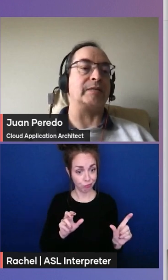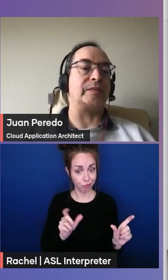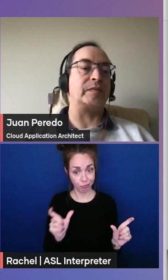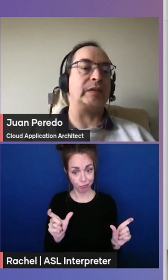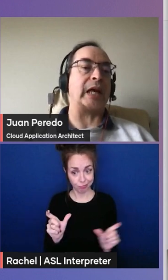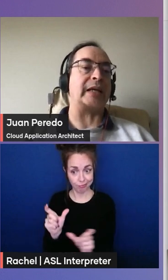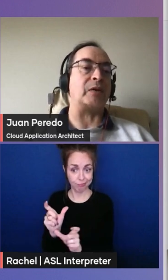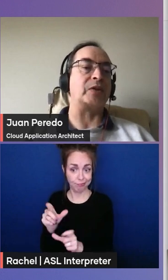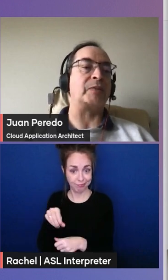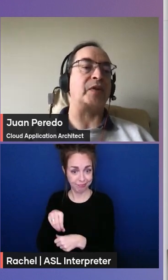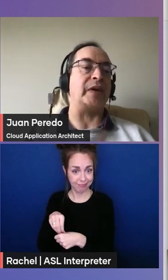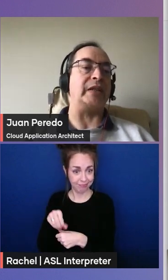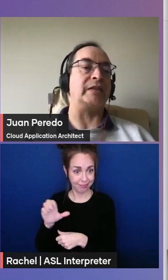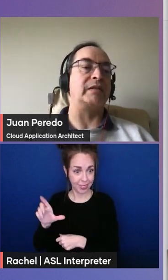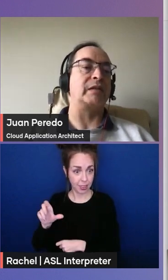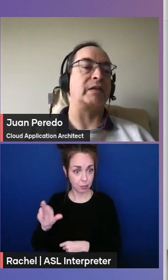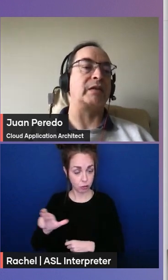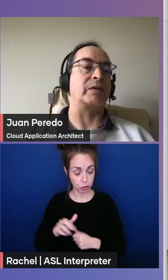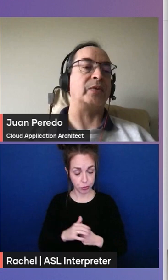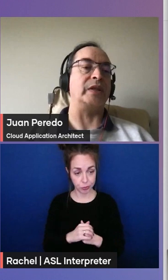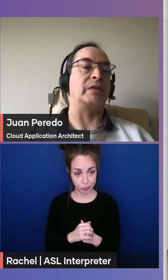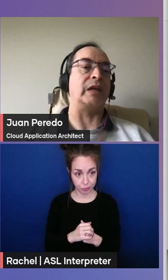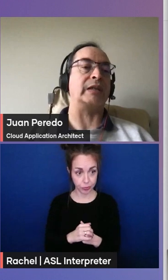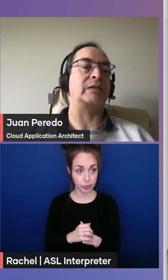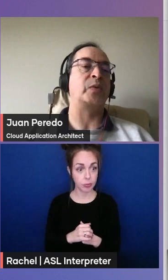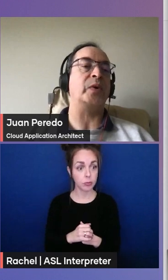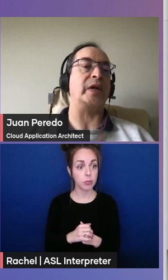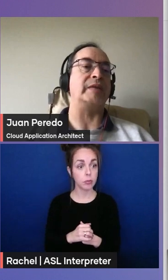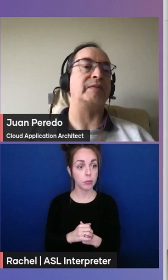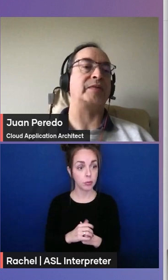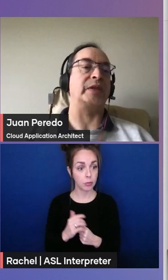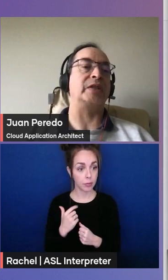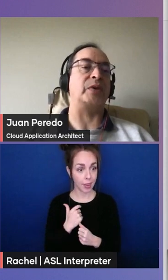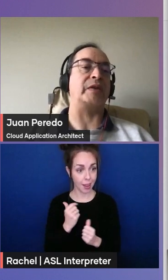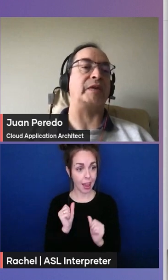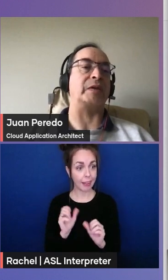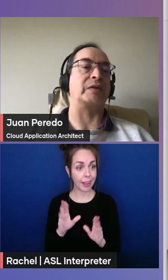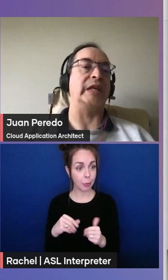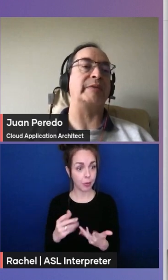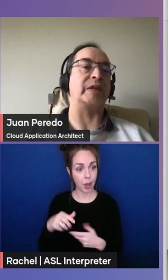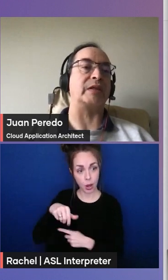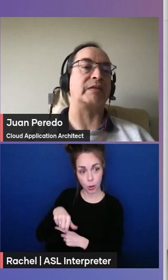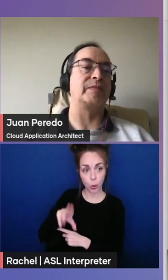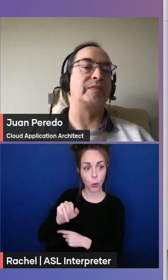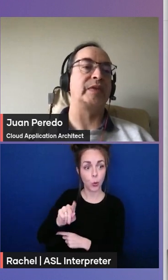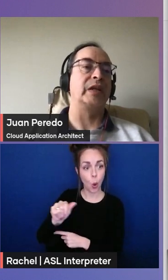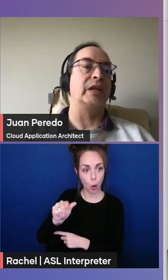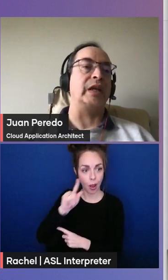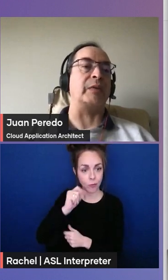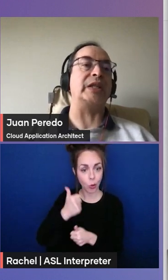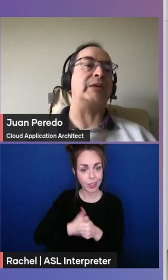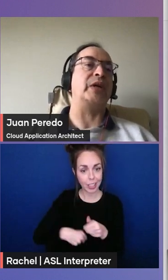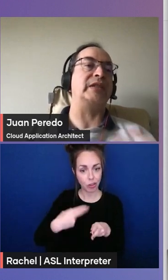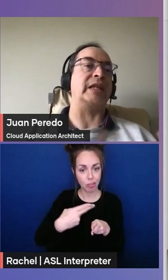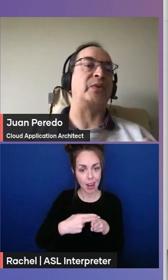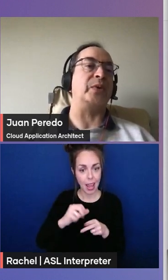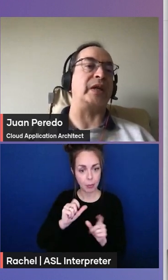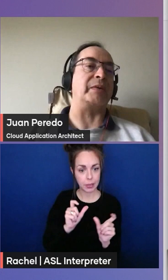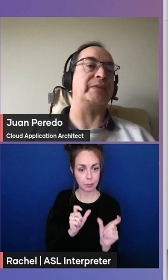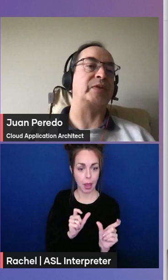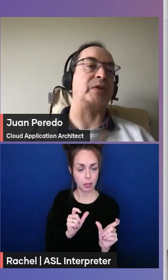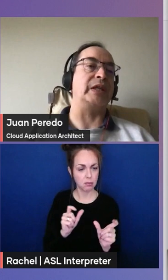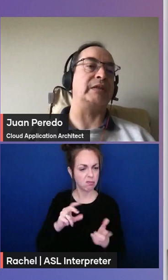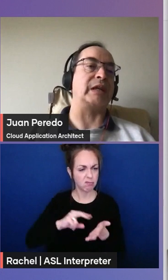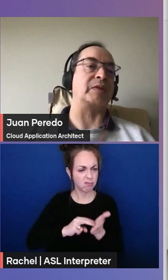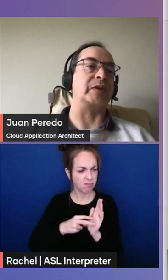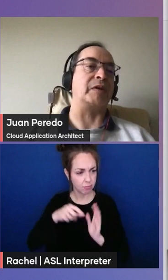And I can also provide it with a quota for each one of those namespaces. And what is that quota, right?